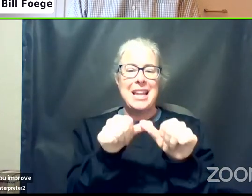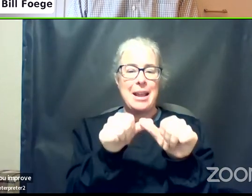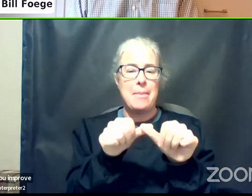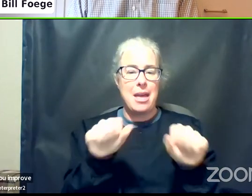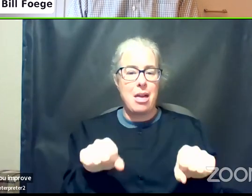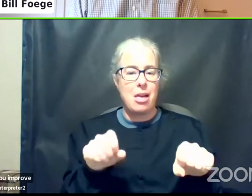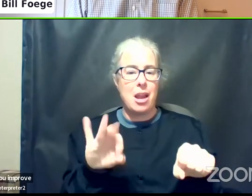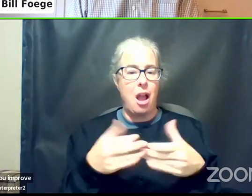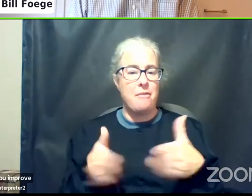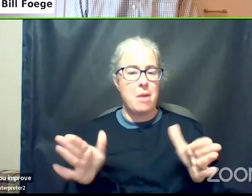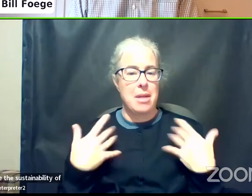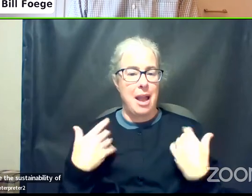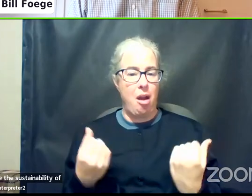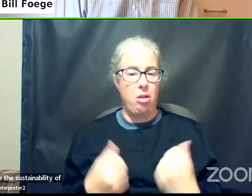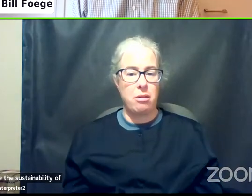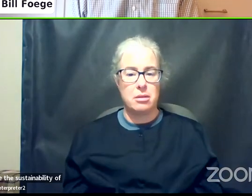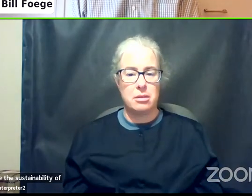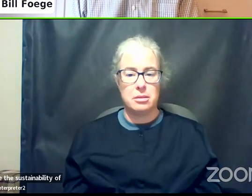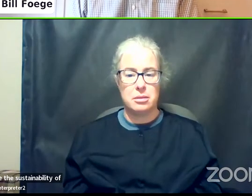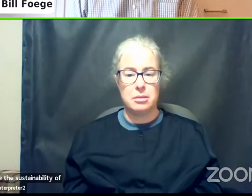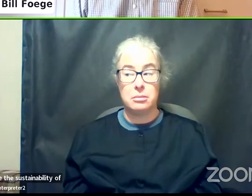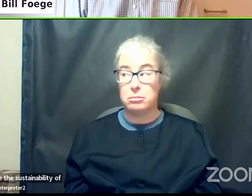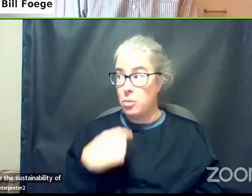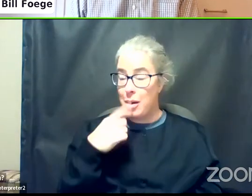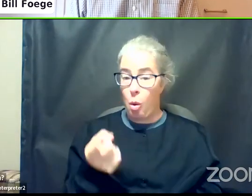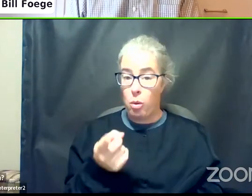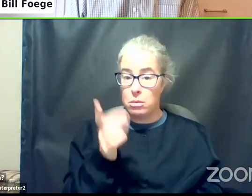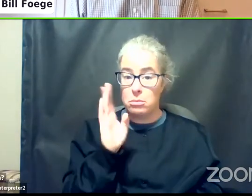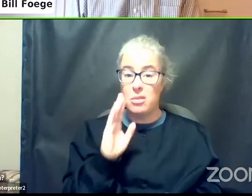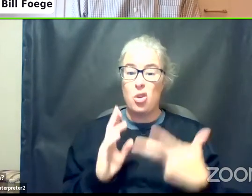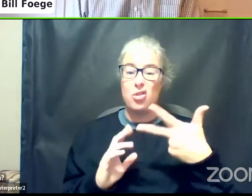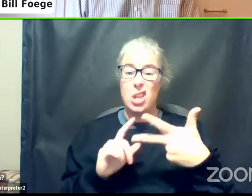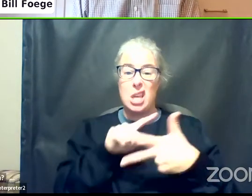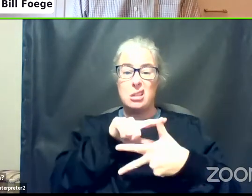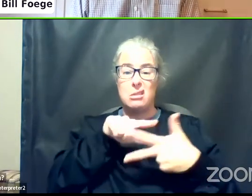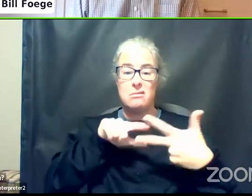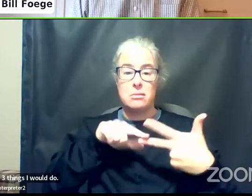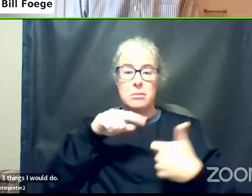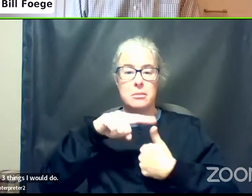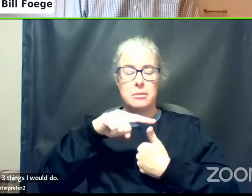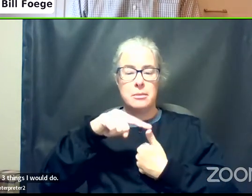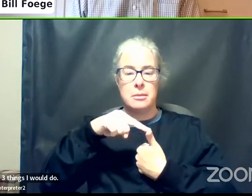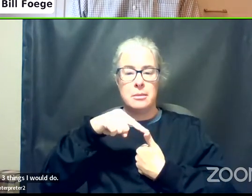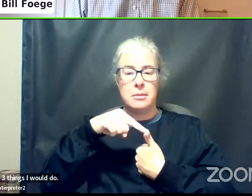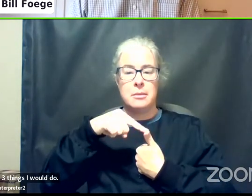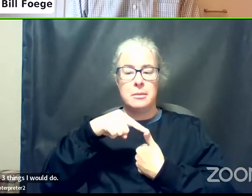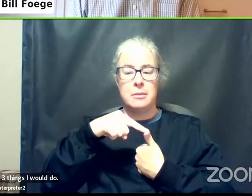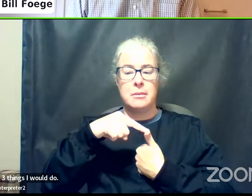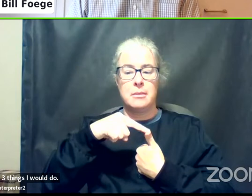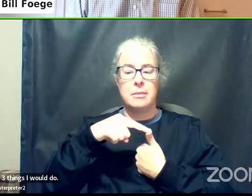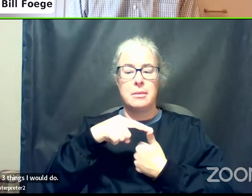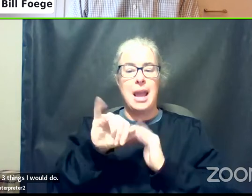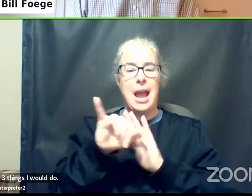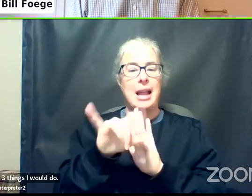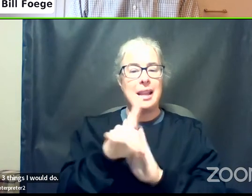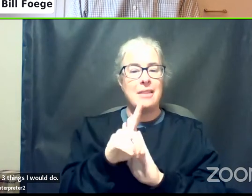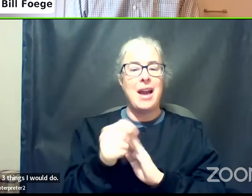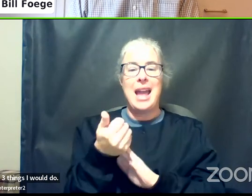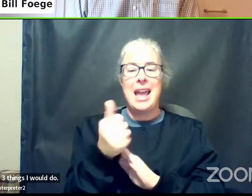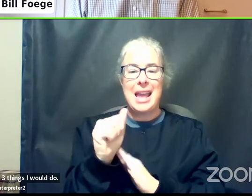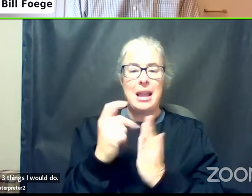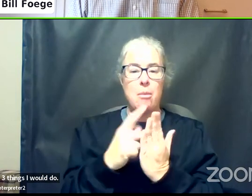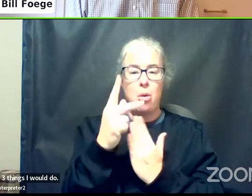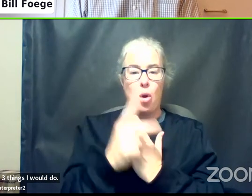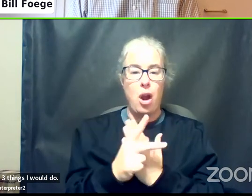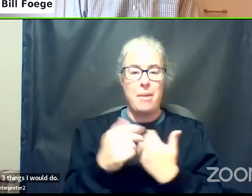of Public Health and I told him that there were three things I would do number one I would identify any program